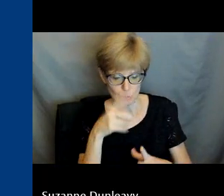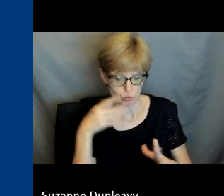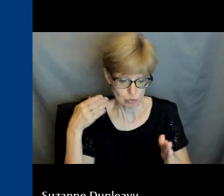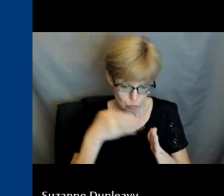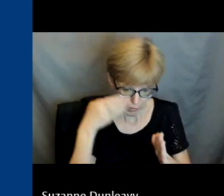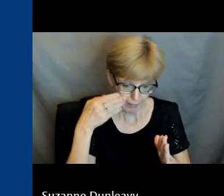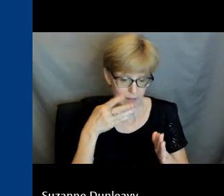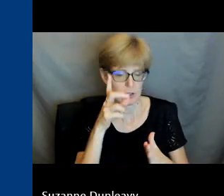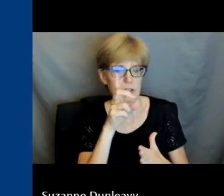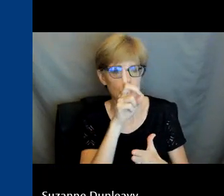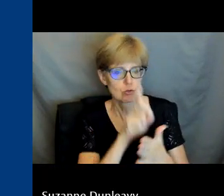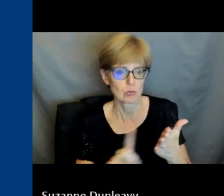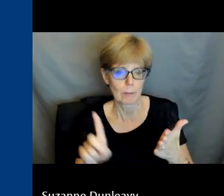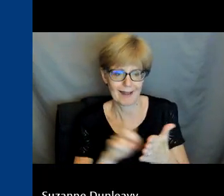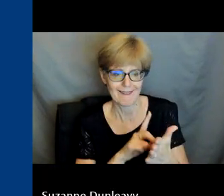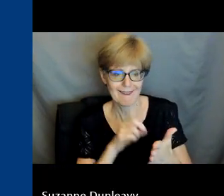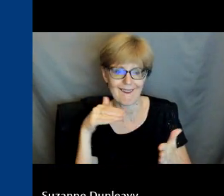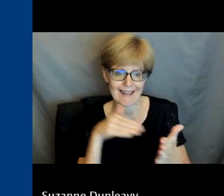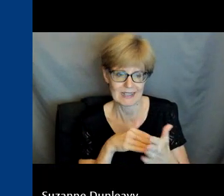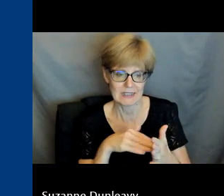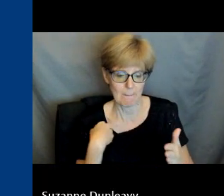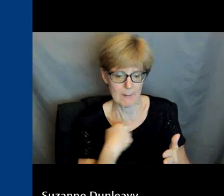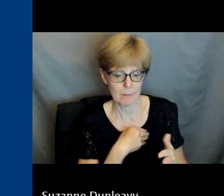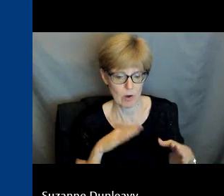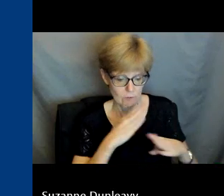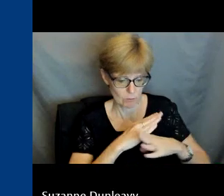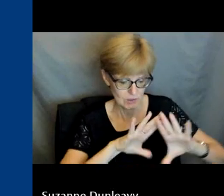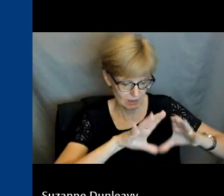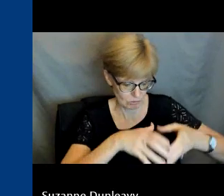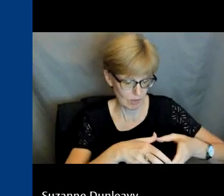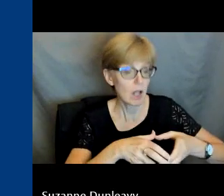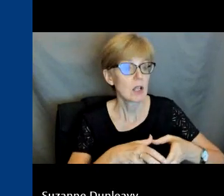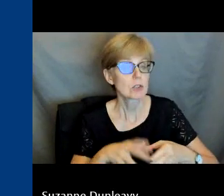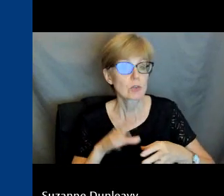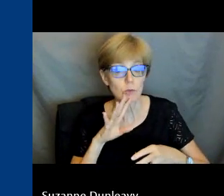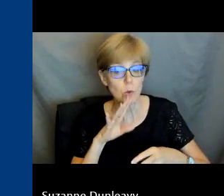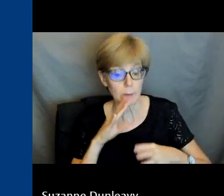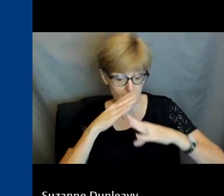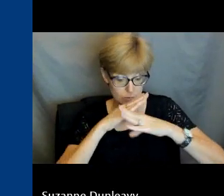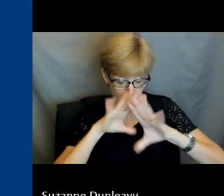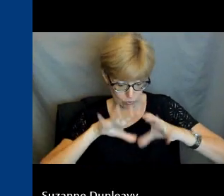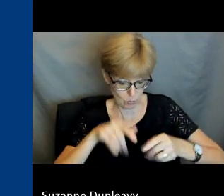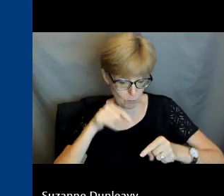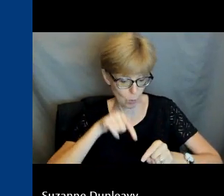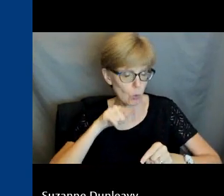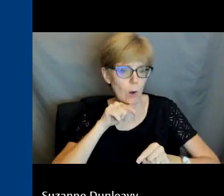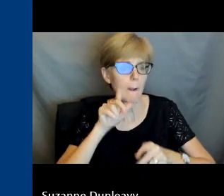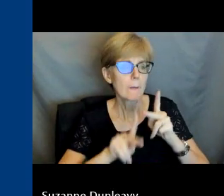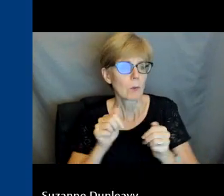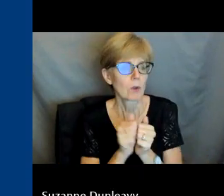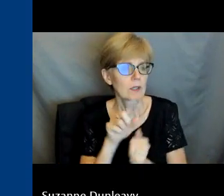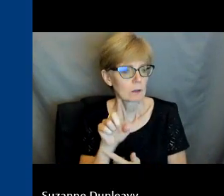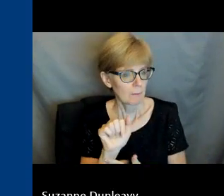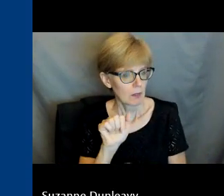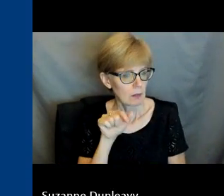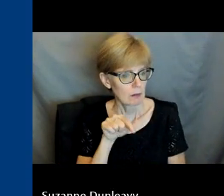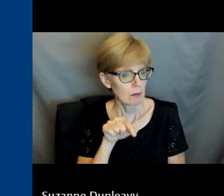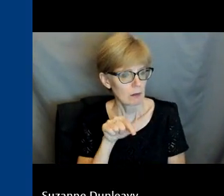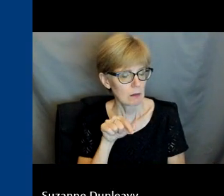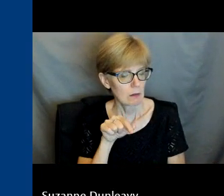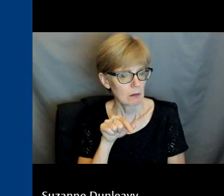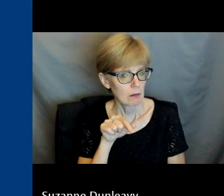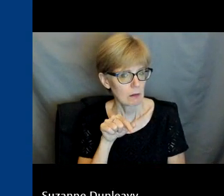protected class. So if we're looking at the protected class of disability, and someone with a disability is going